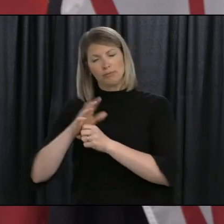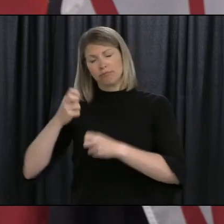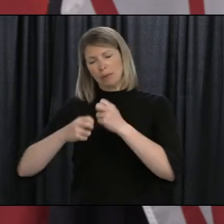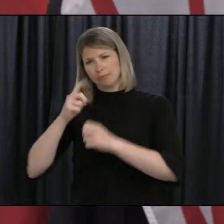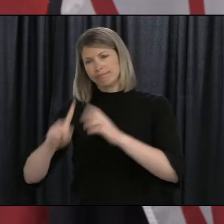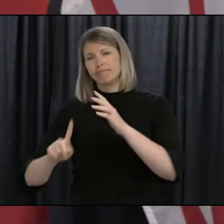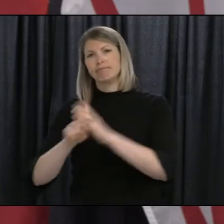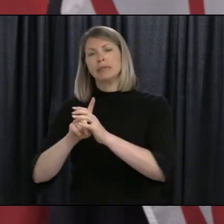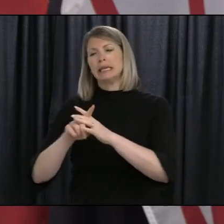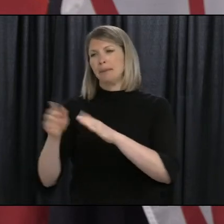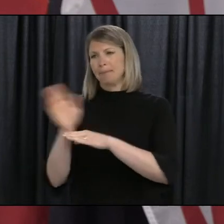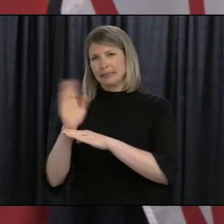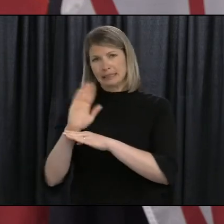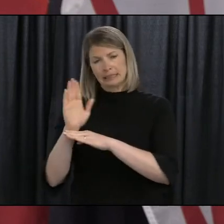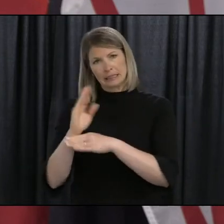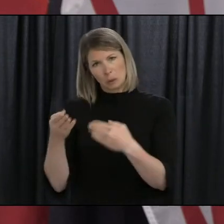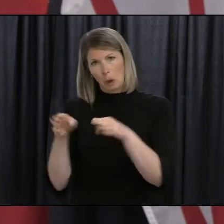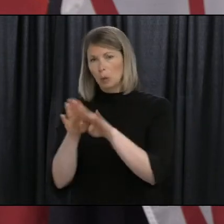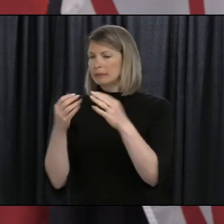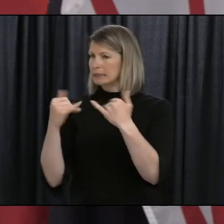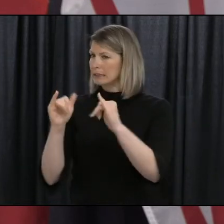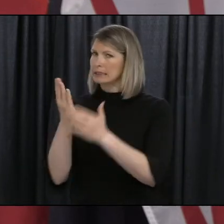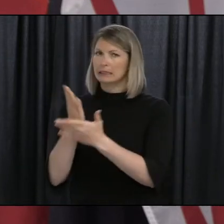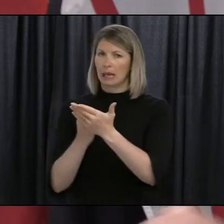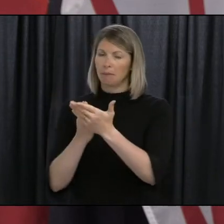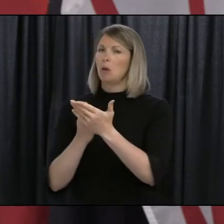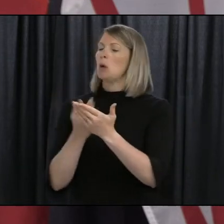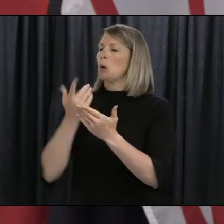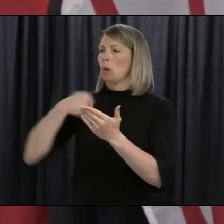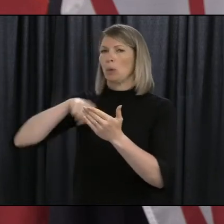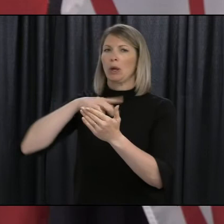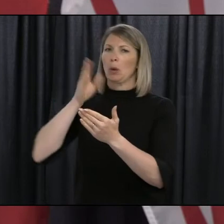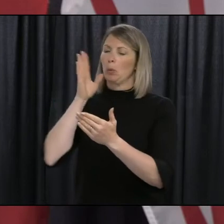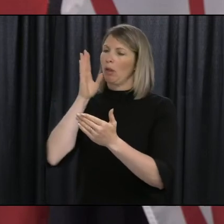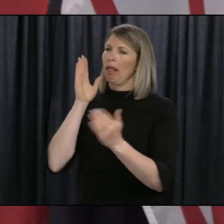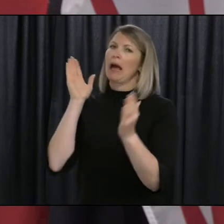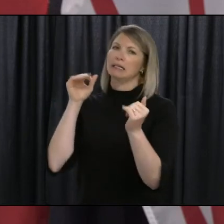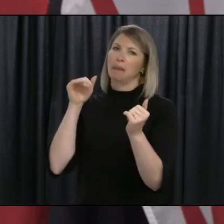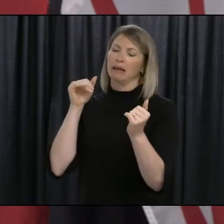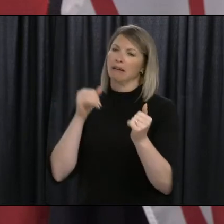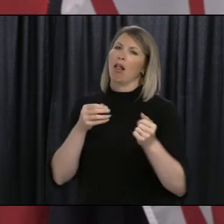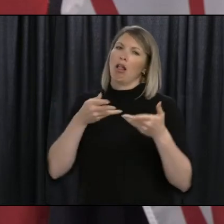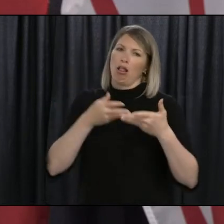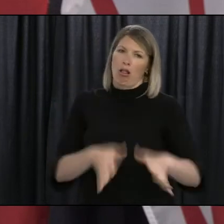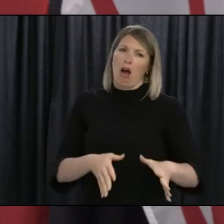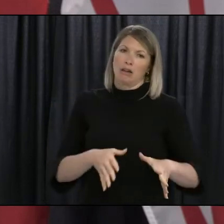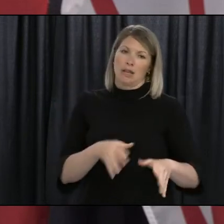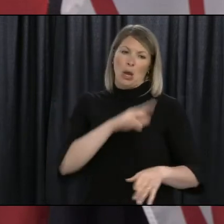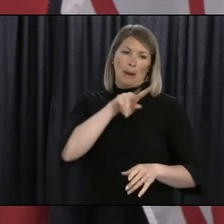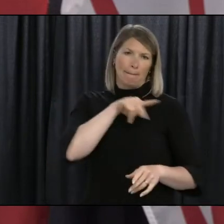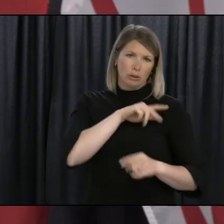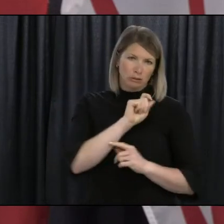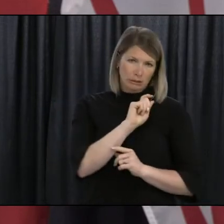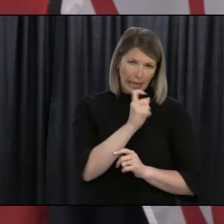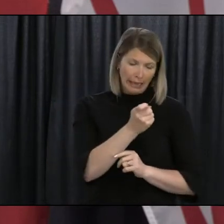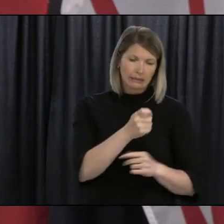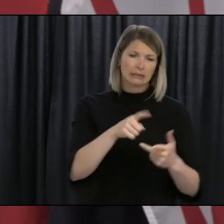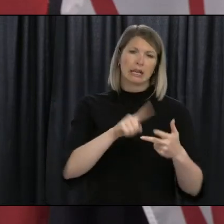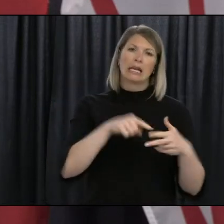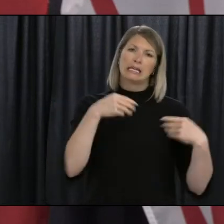It would be reasonable to expect as well reductions in personal income tax, sales tax, and so